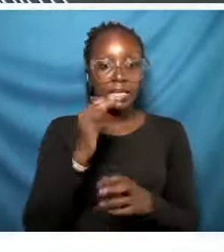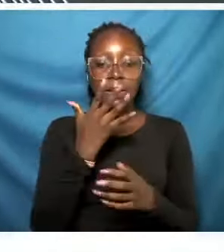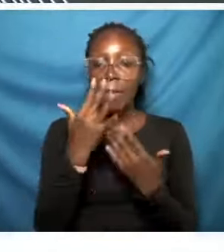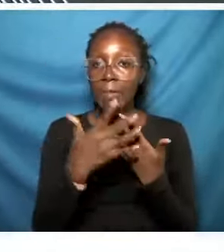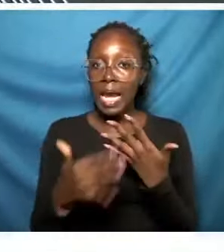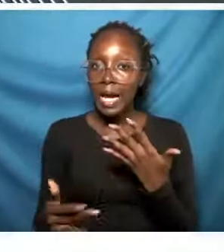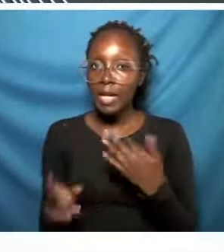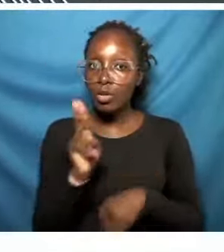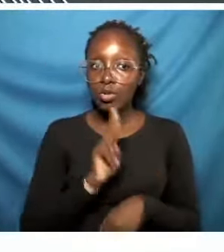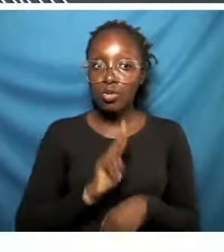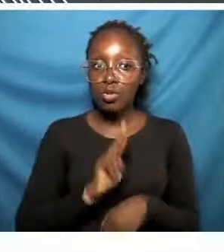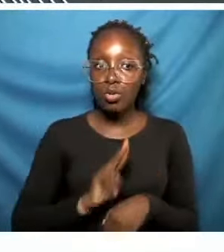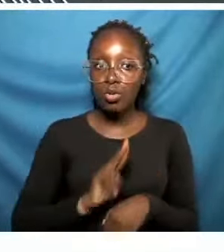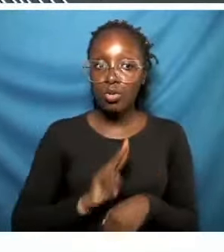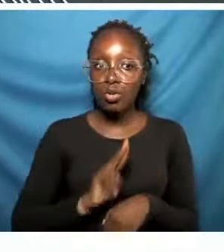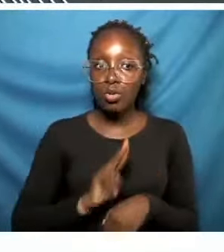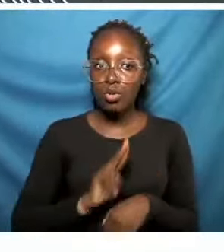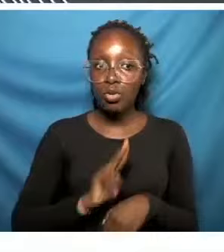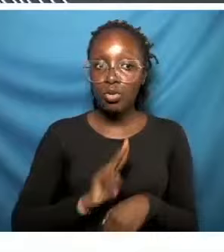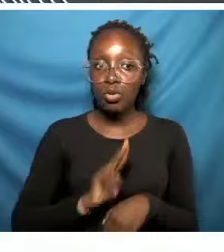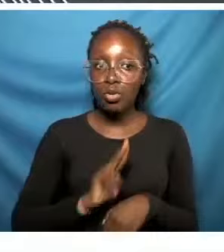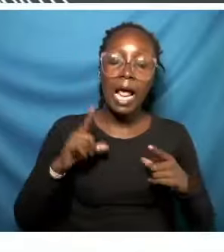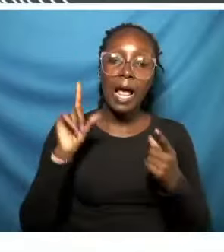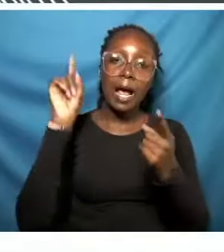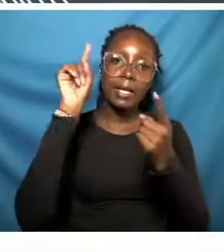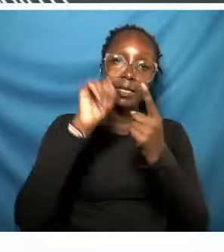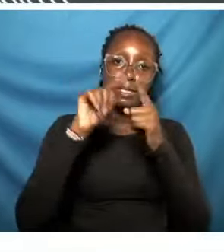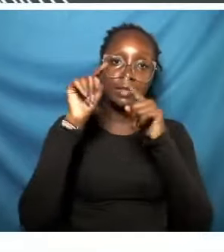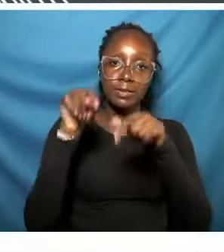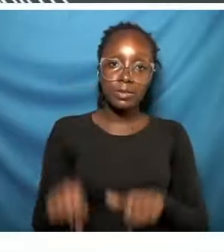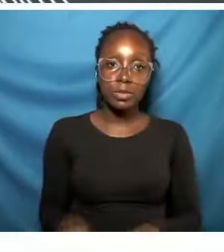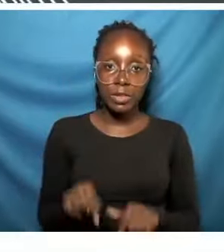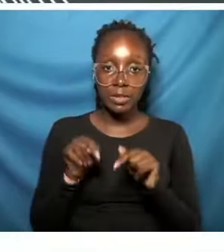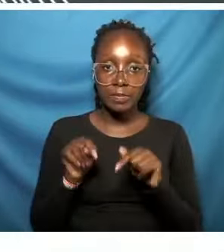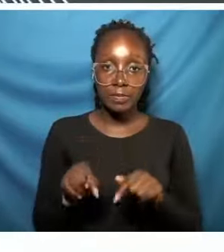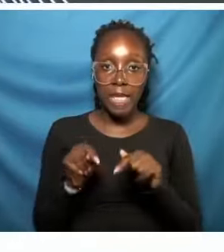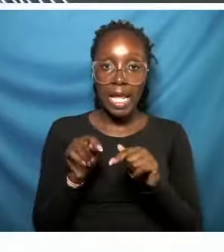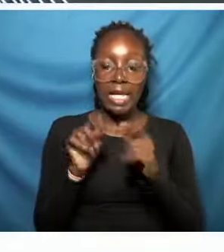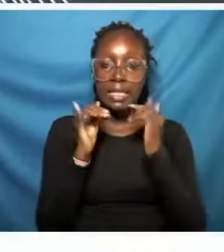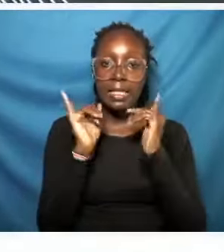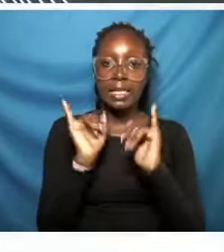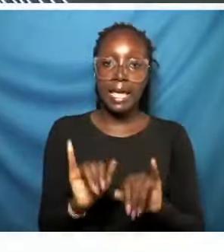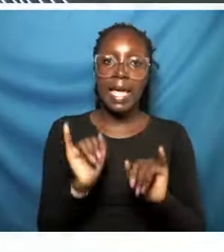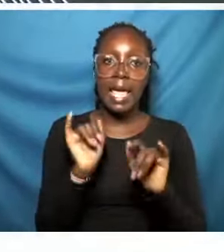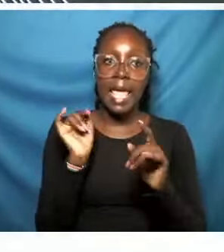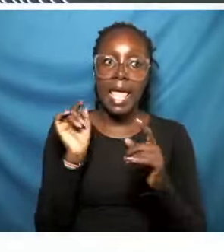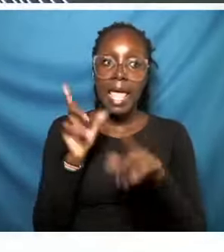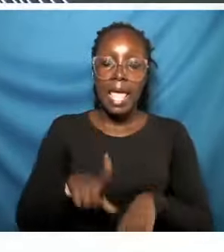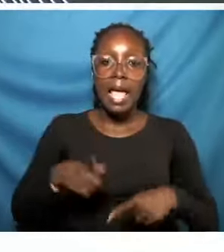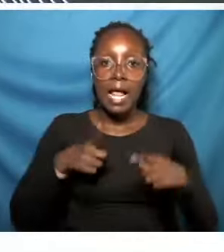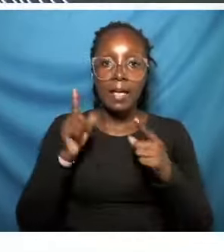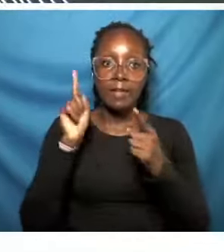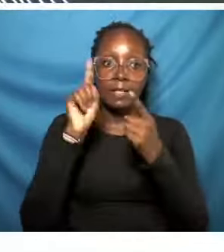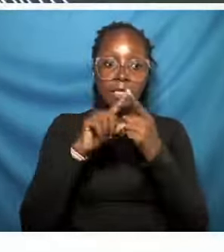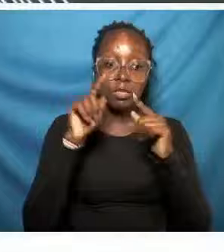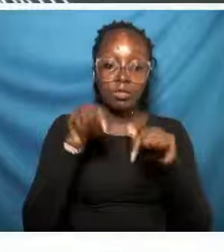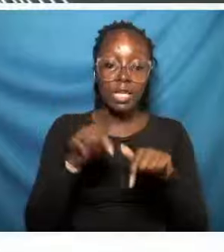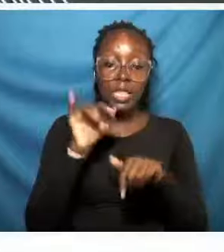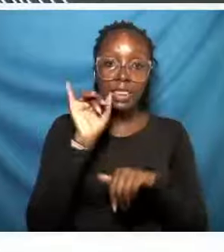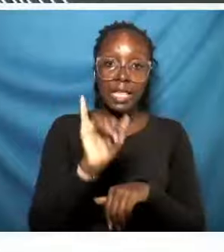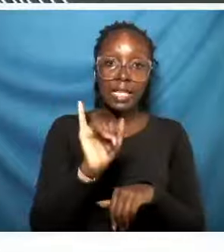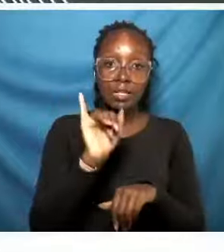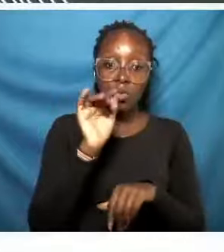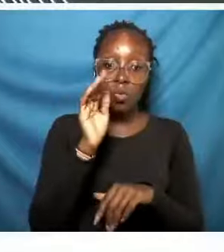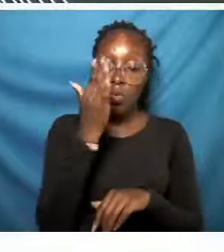agreements remain alive to date. They remain alive to date. And that's why they keep calling. They keep calling. Those curses